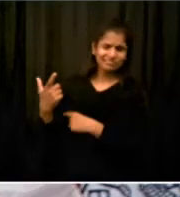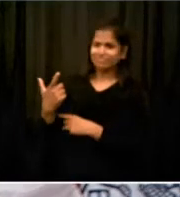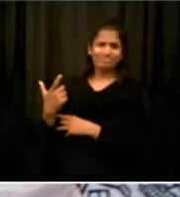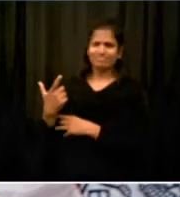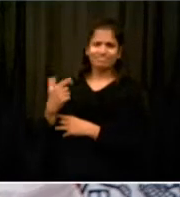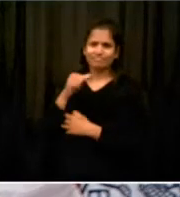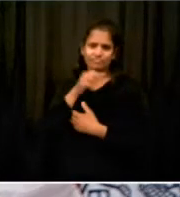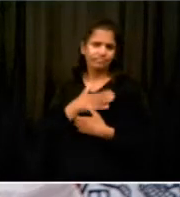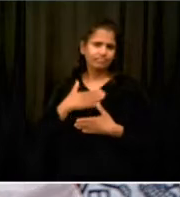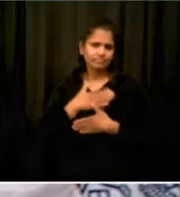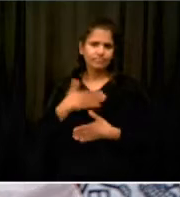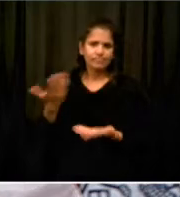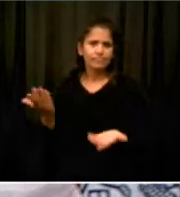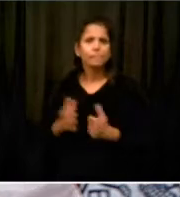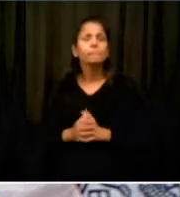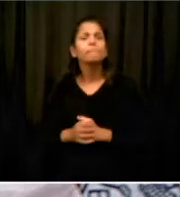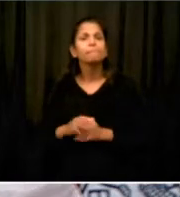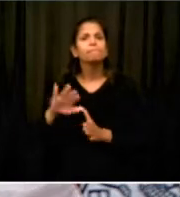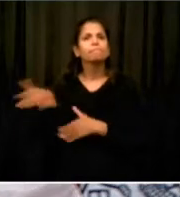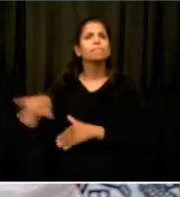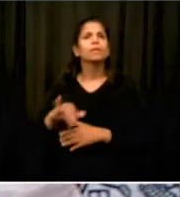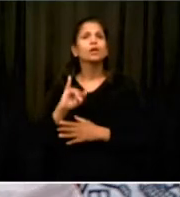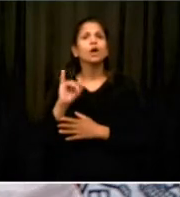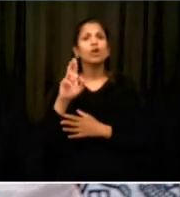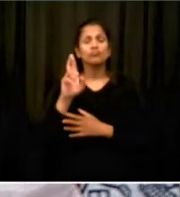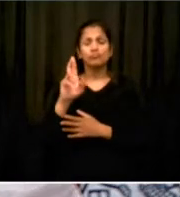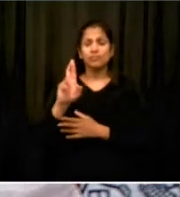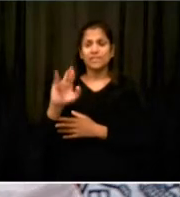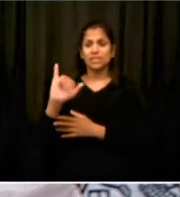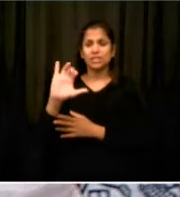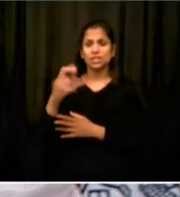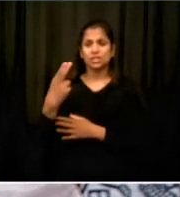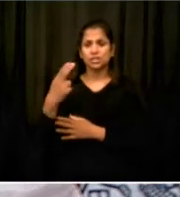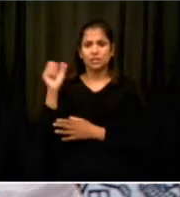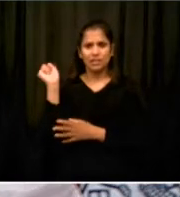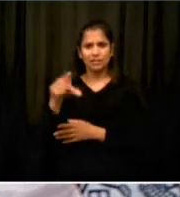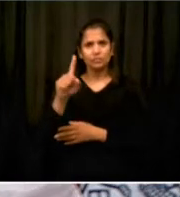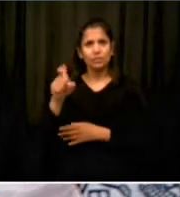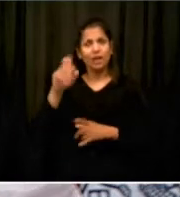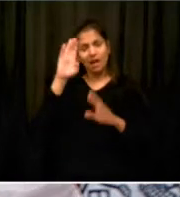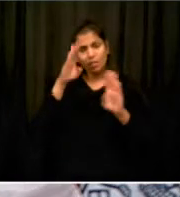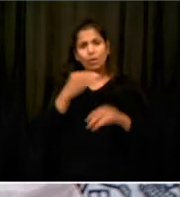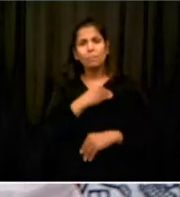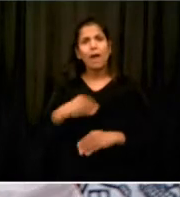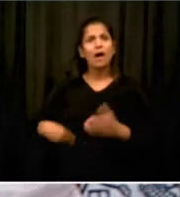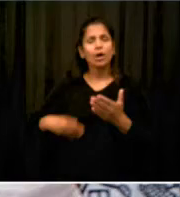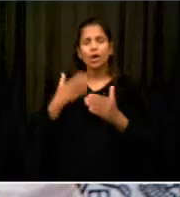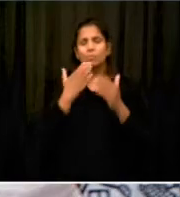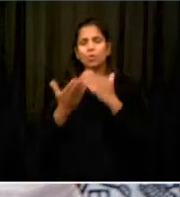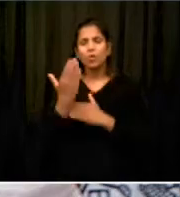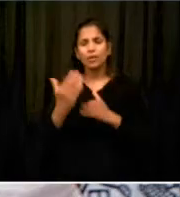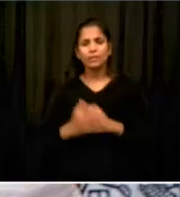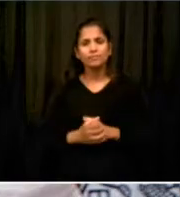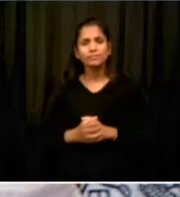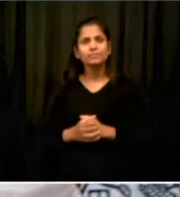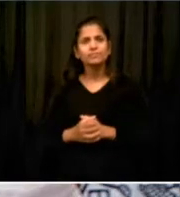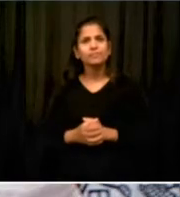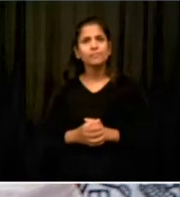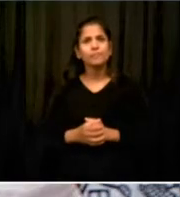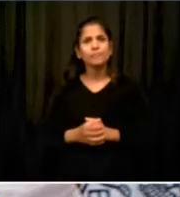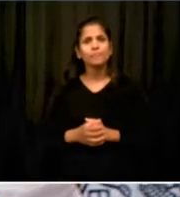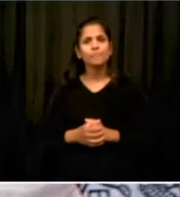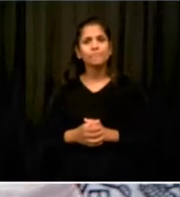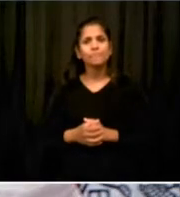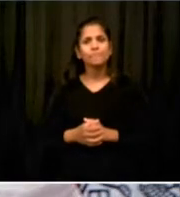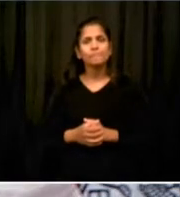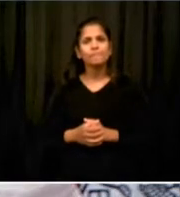Well, Mr. Mayor, good morning. Hey, how you doing, Rich? Well, a little frog in the throat there, evidently. So I want to ask you